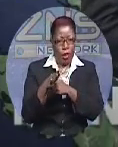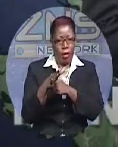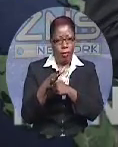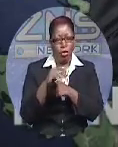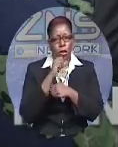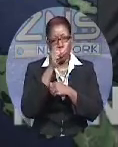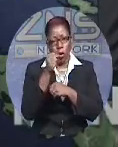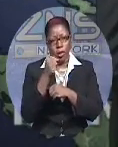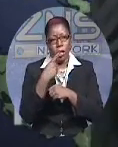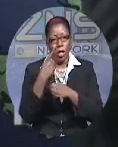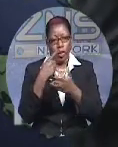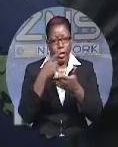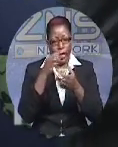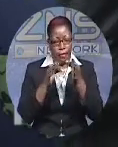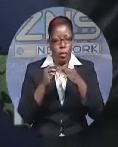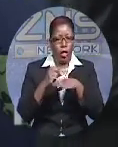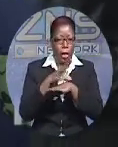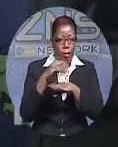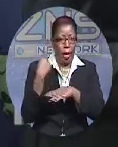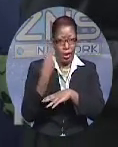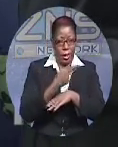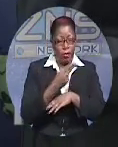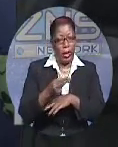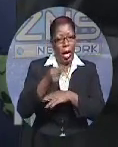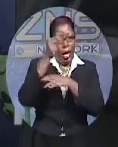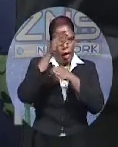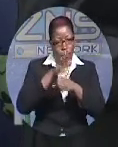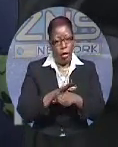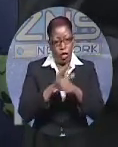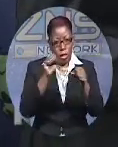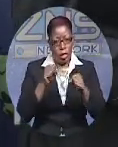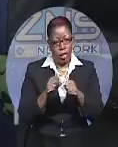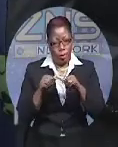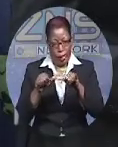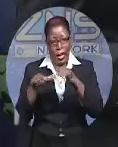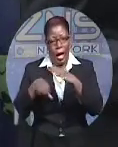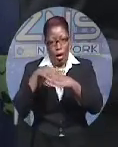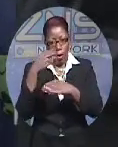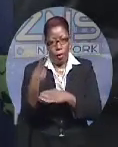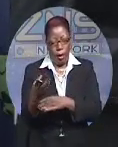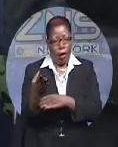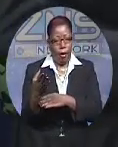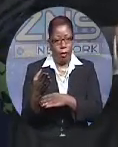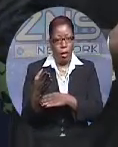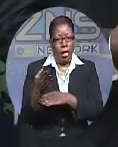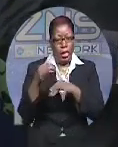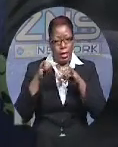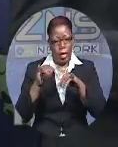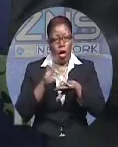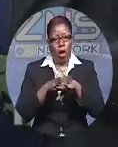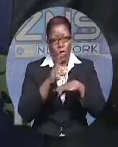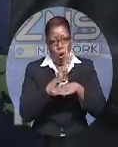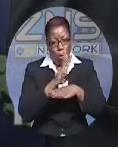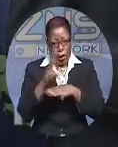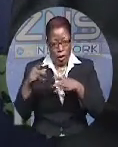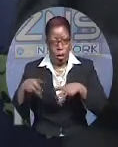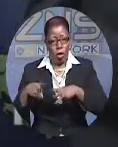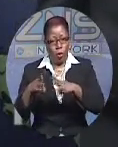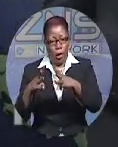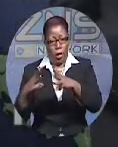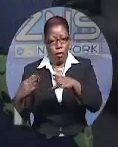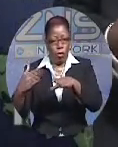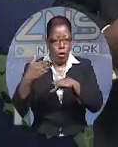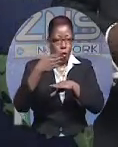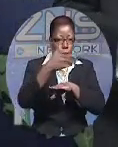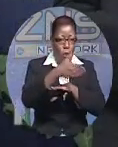anything about it, whether it will impact us, but this high pressure system has it anchored out there. We'll keep it on the westerly track, and should it survive the trek across the